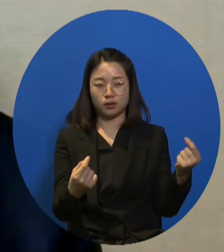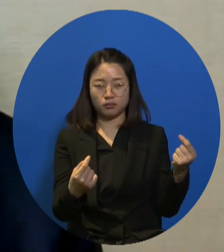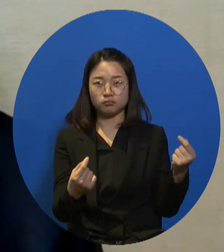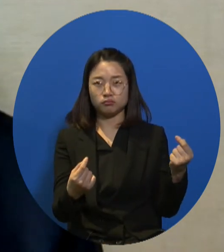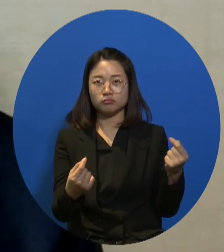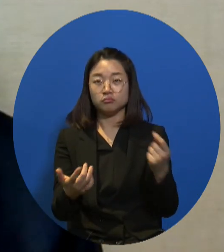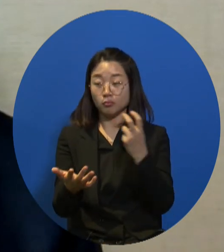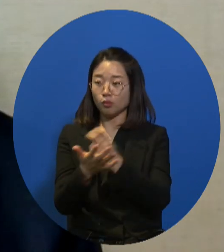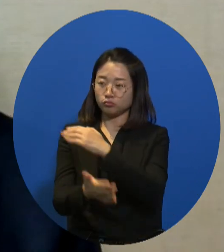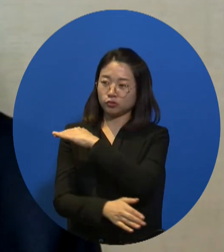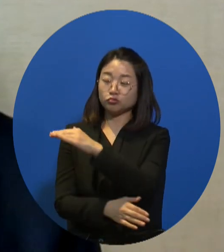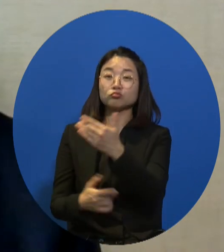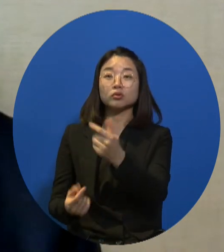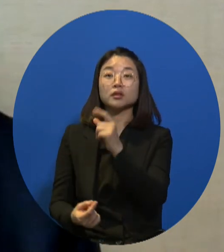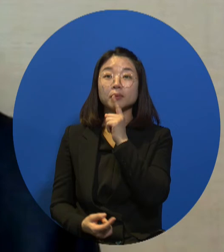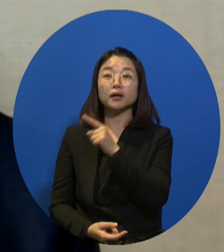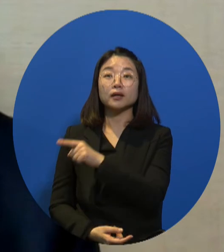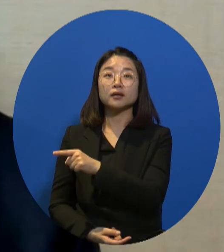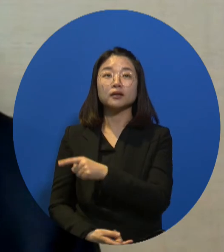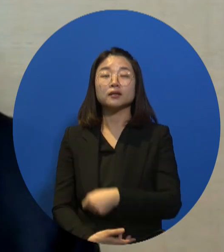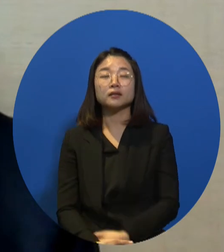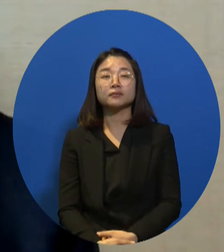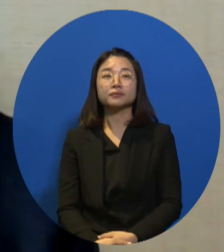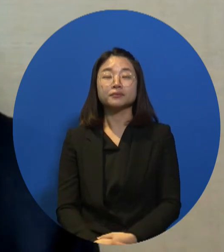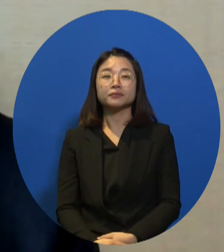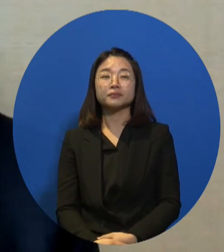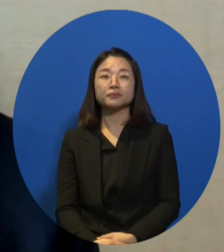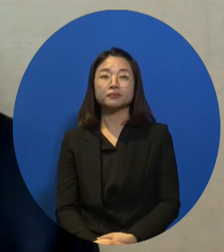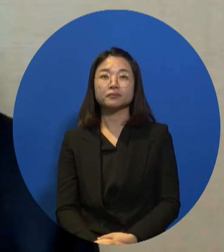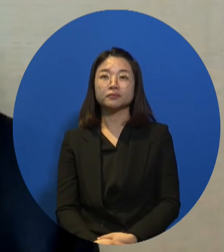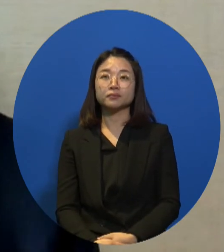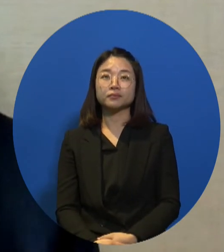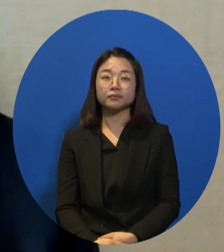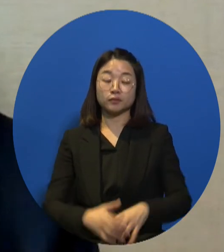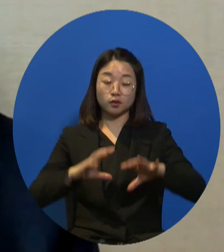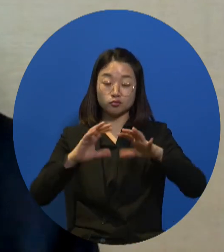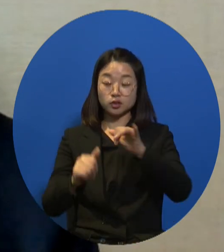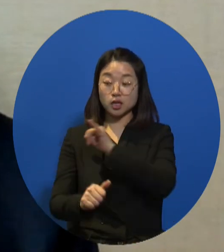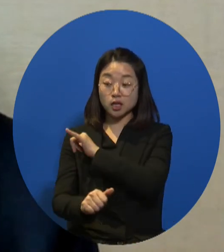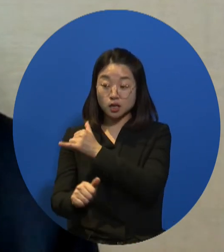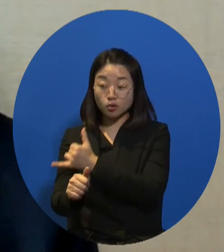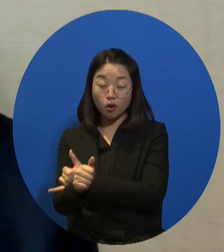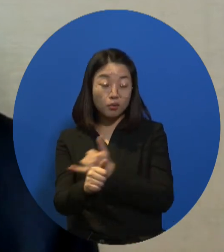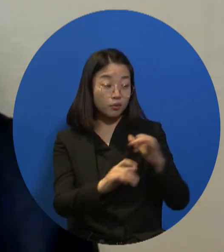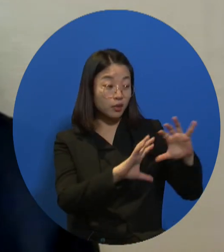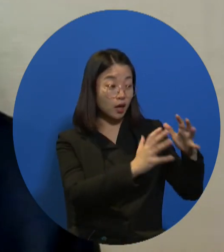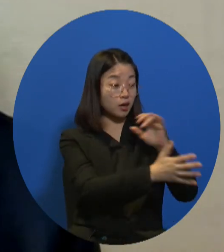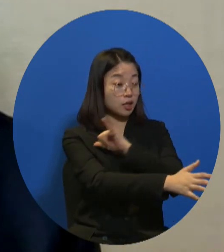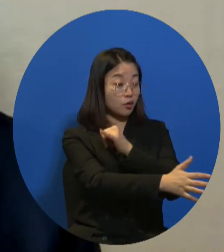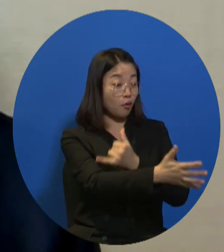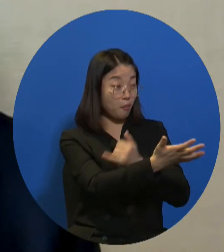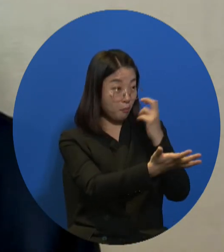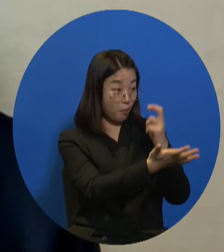to the constitutional process will have the same binding legal effect as domestic law.